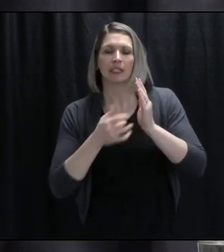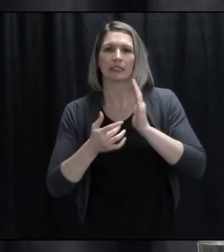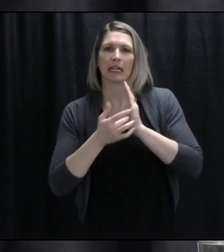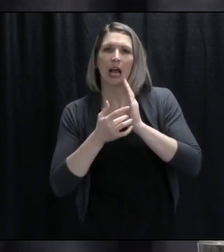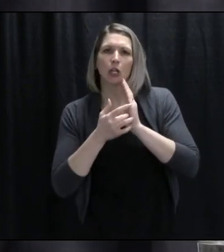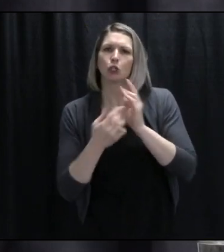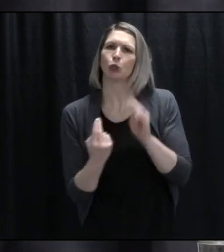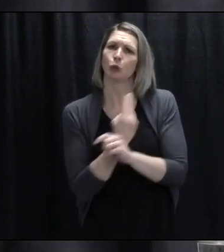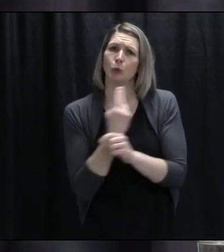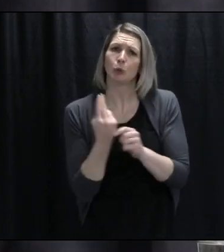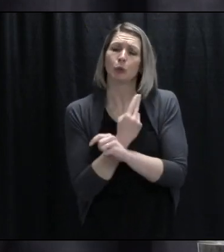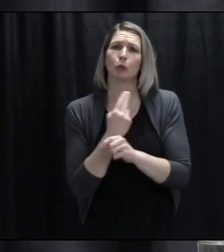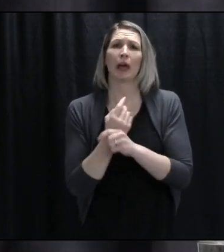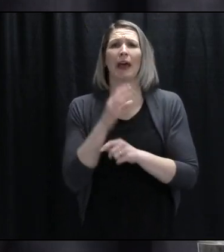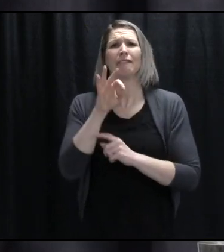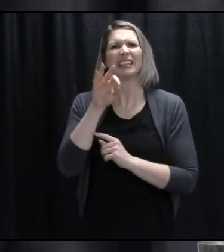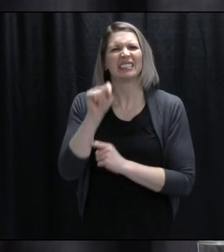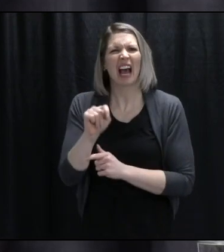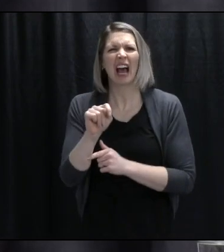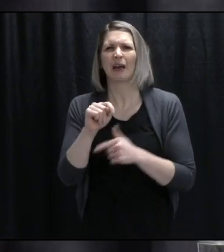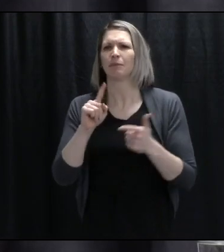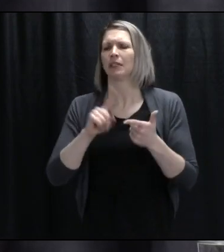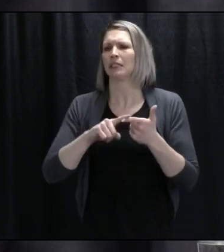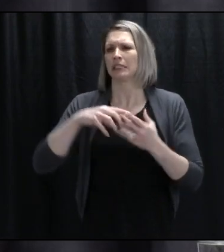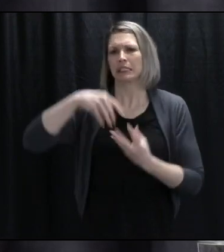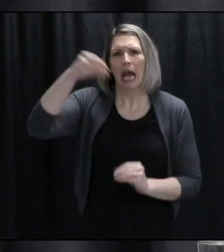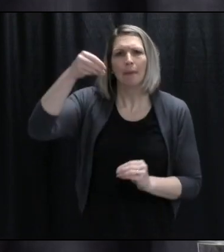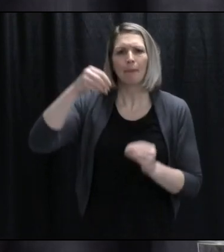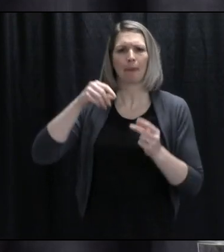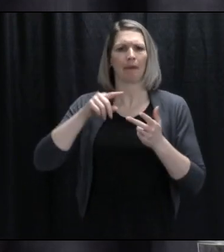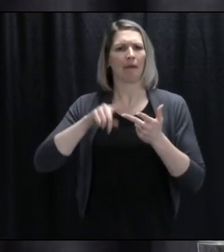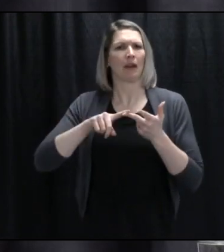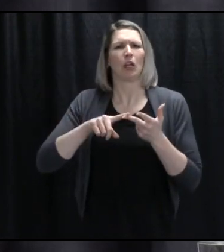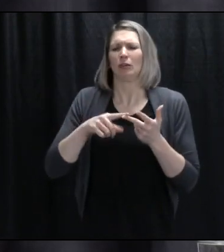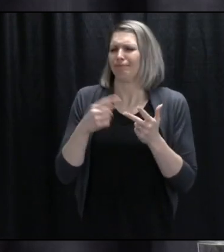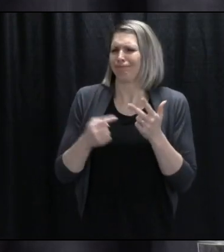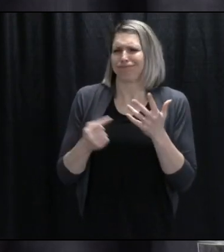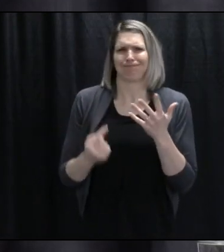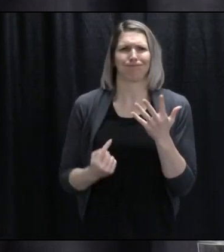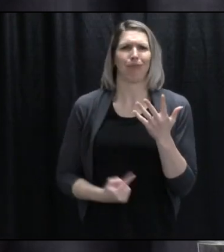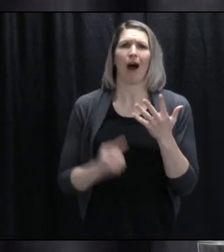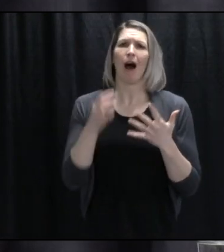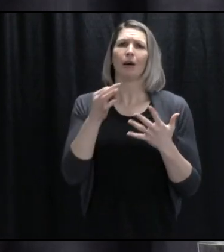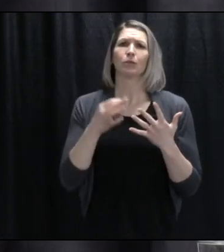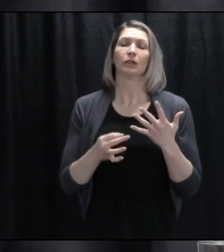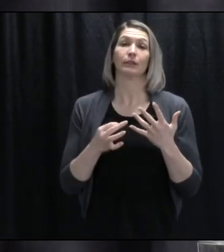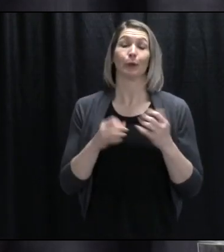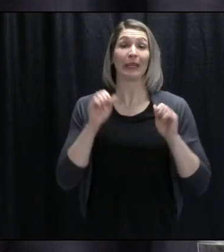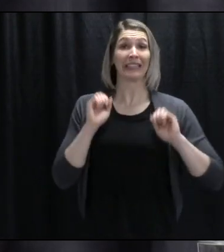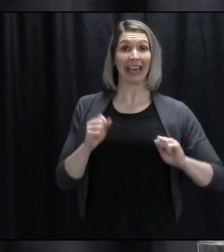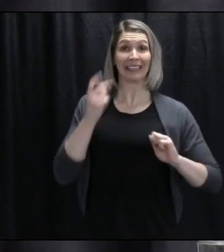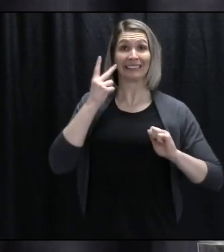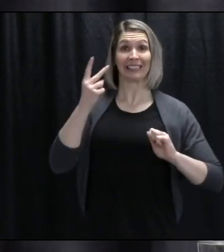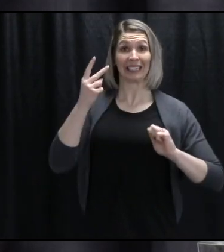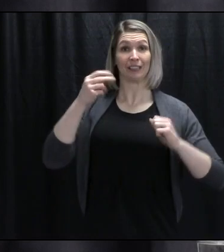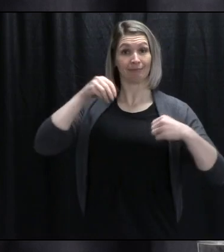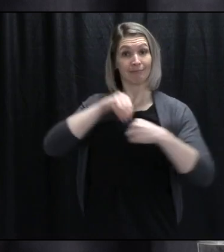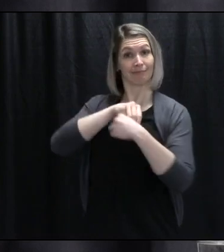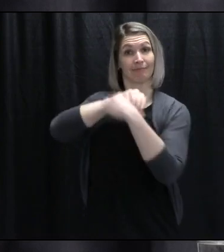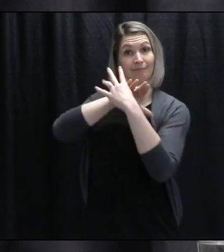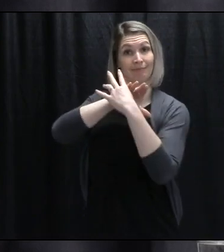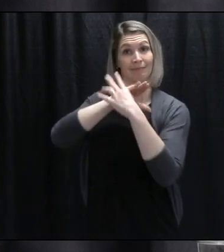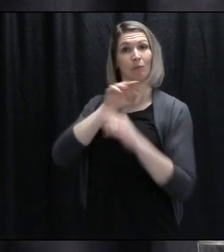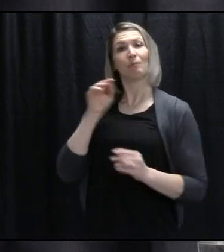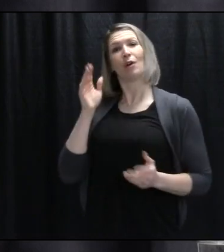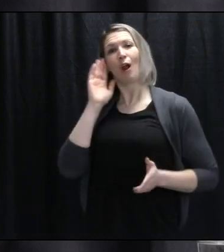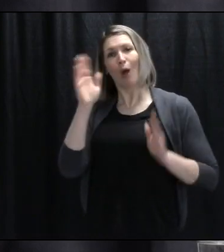informed. We can FaceTime, we can Skype, we can use technology and see each other, yet remain